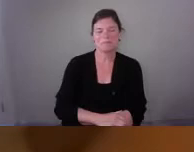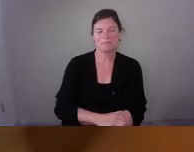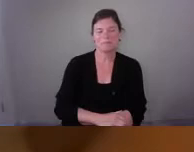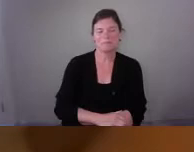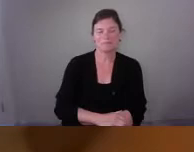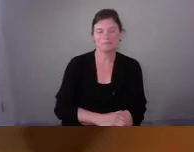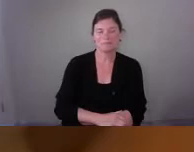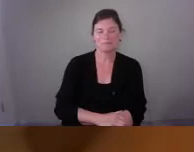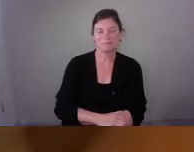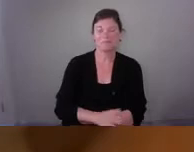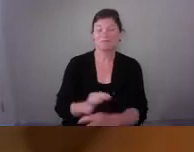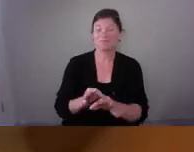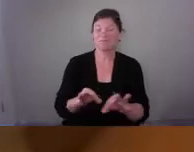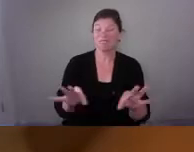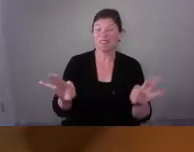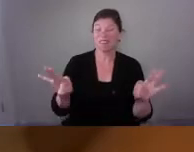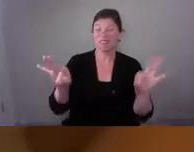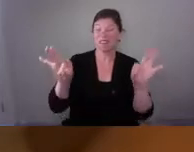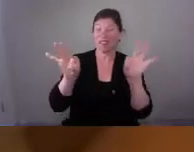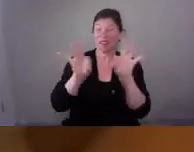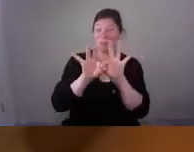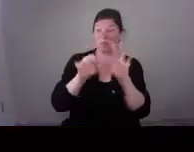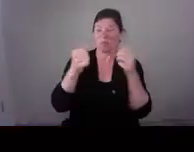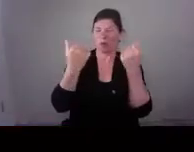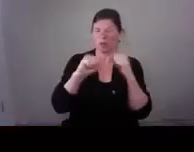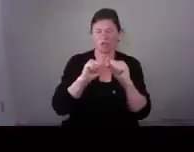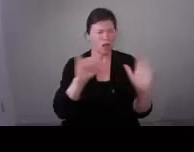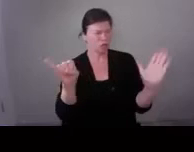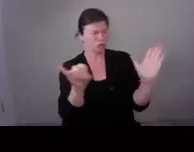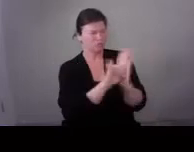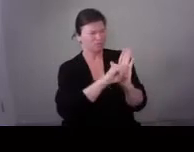go the right side of things.